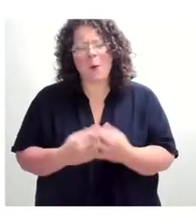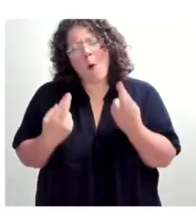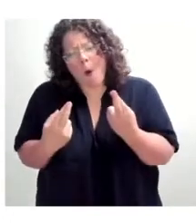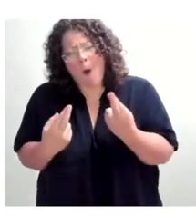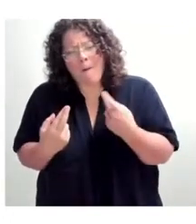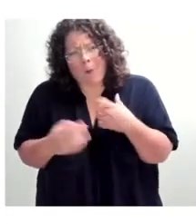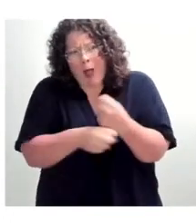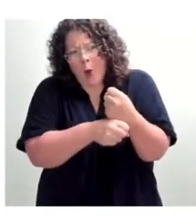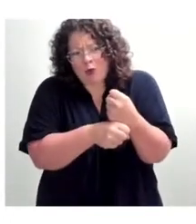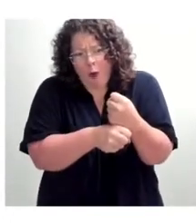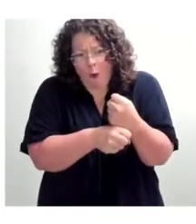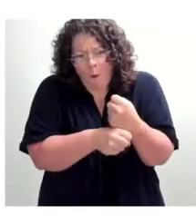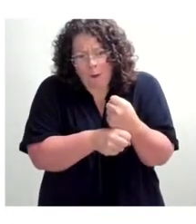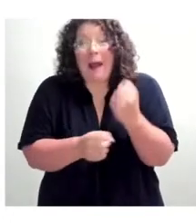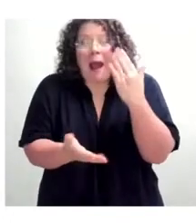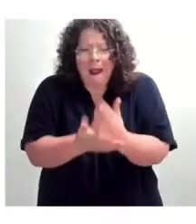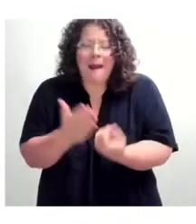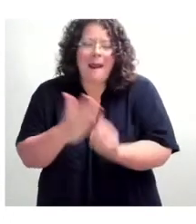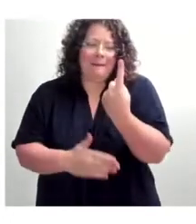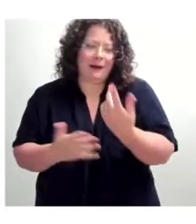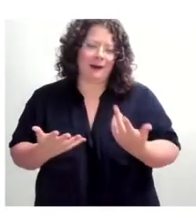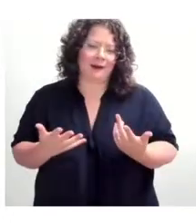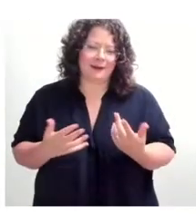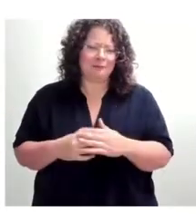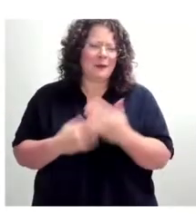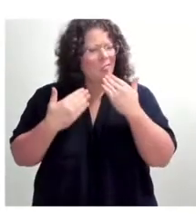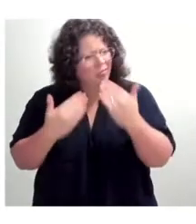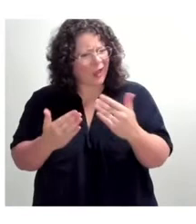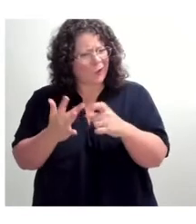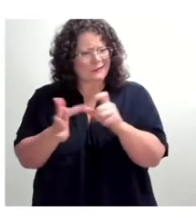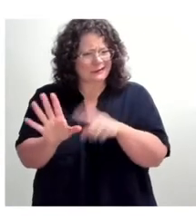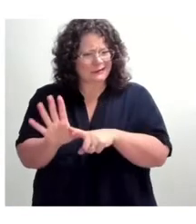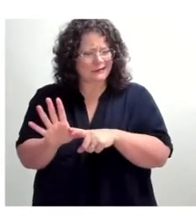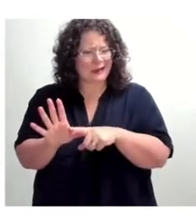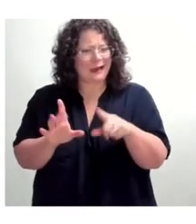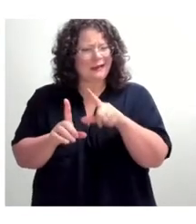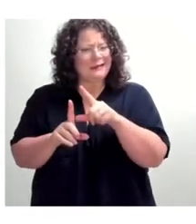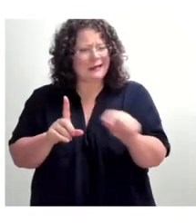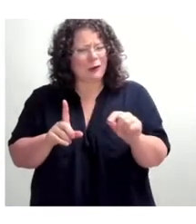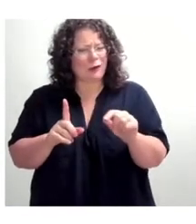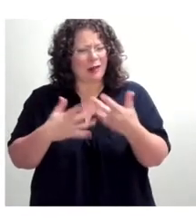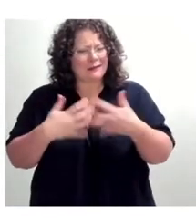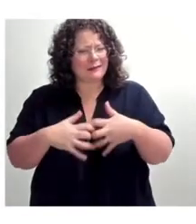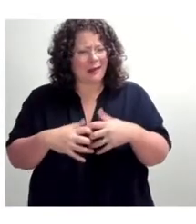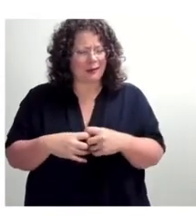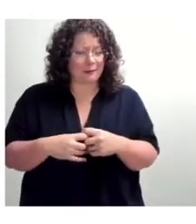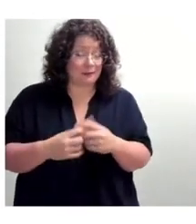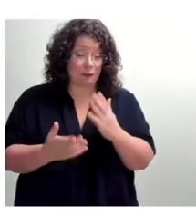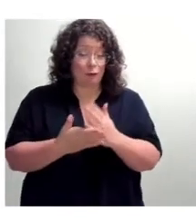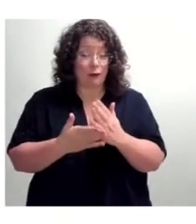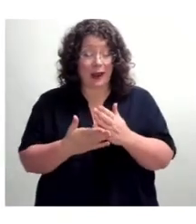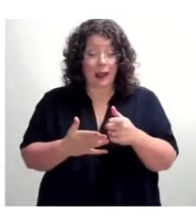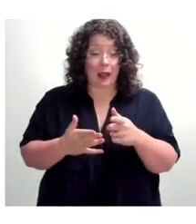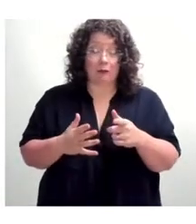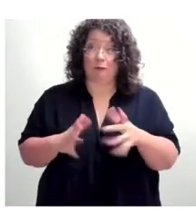on the tech. So, you know, everything needs to be inclusive. So what can Microsoft do